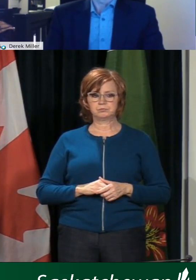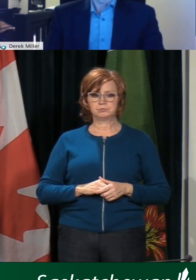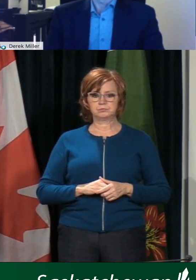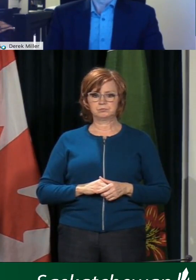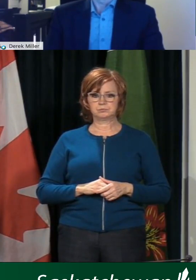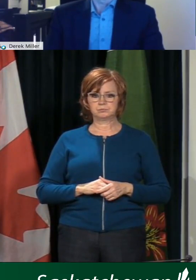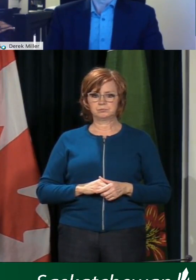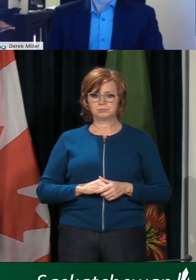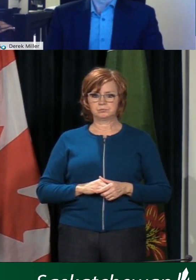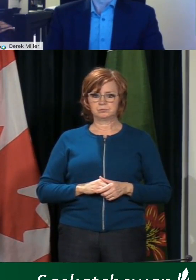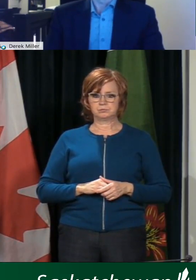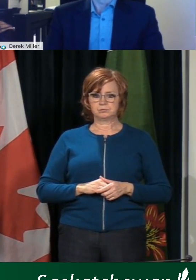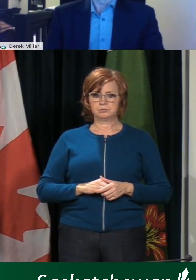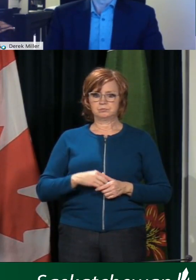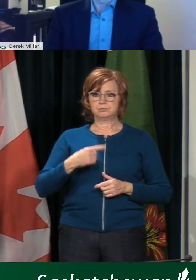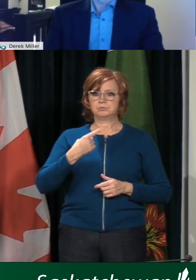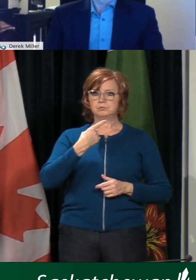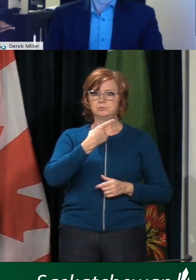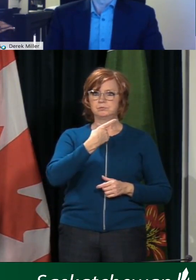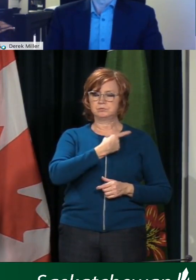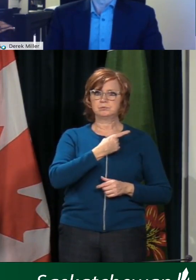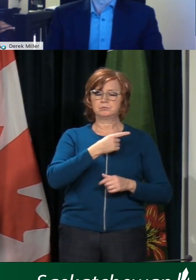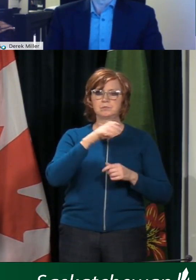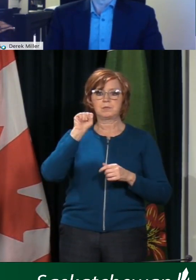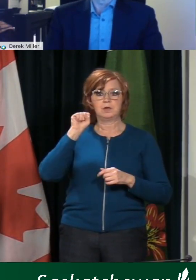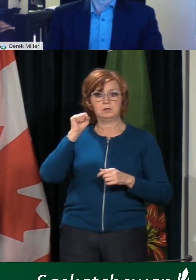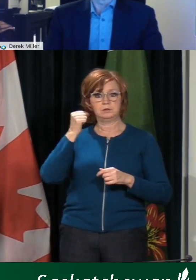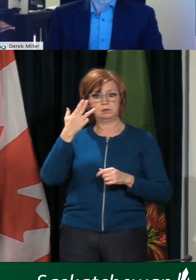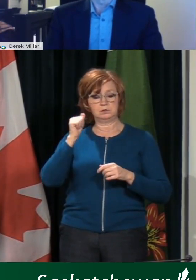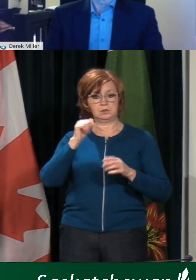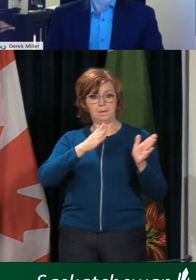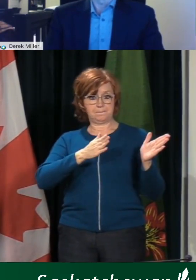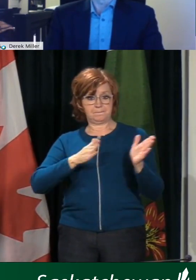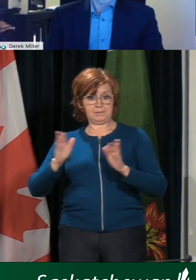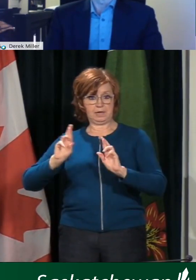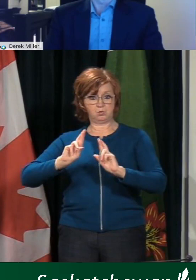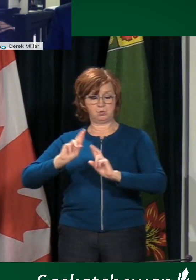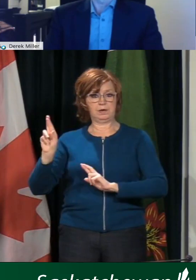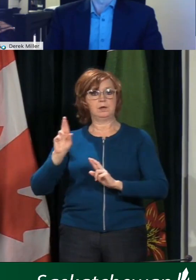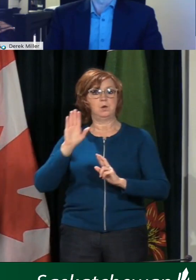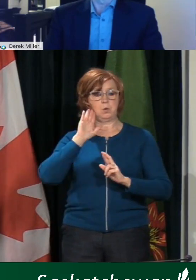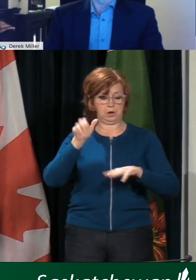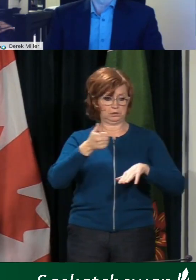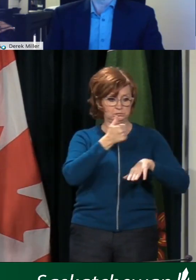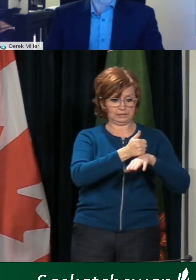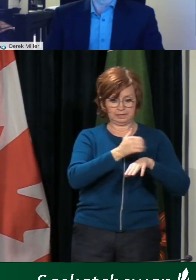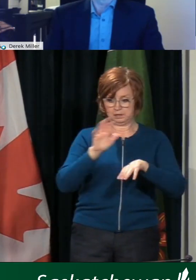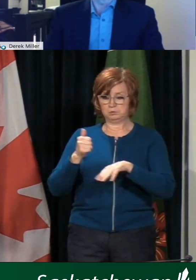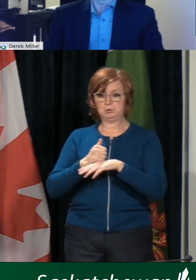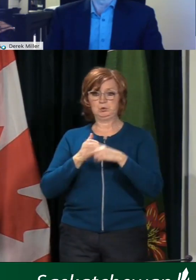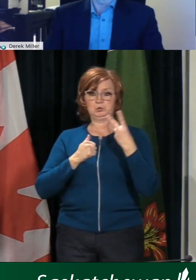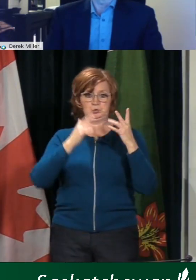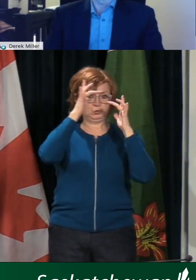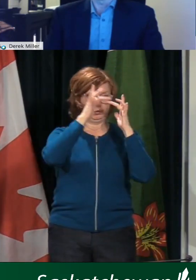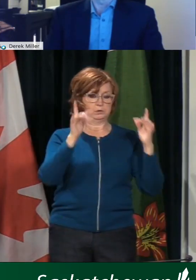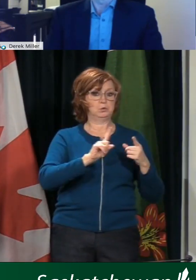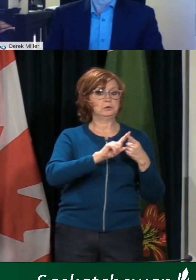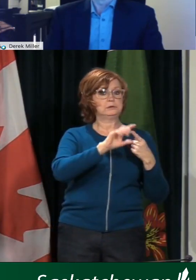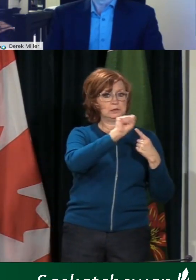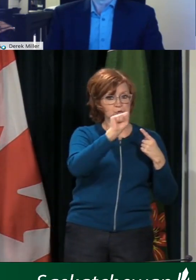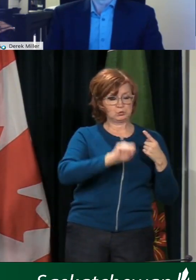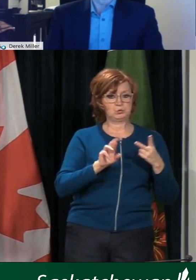The SHA response plan continues to include the development of 2 field hospitals, one in Saskatoon and one in